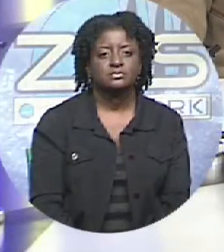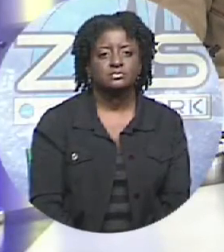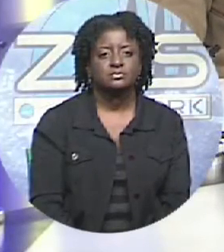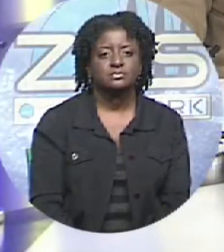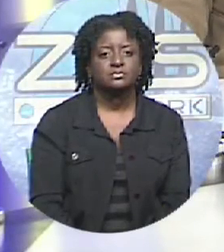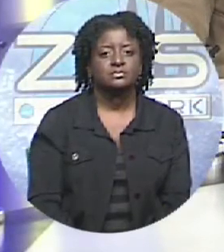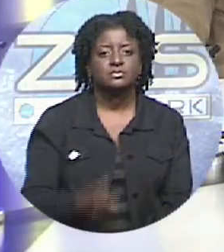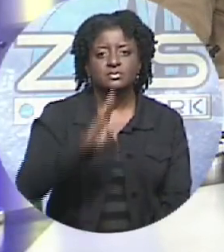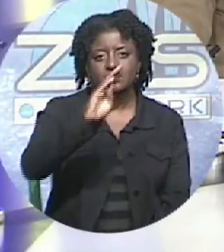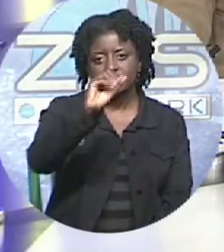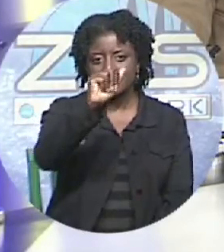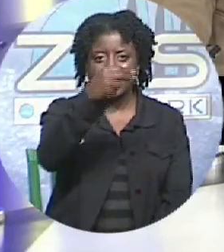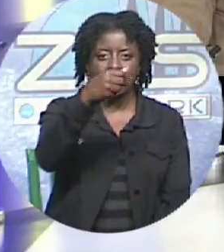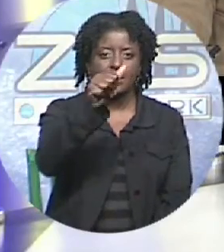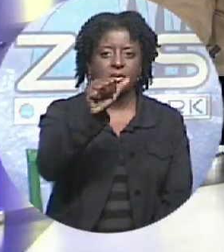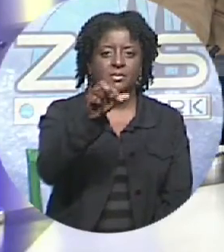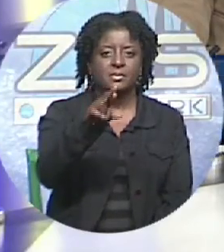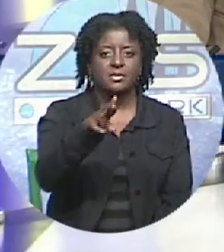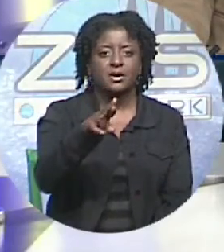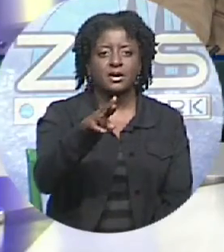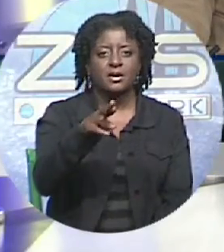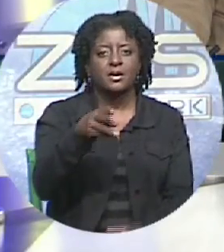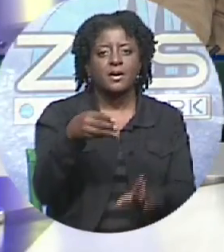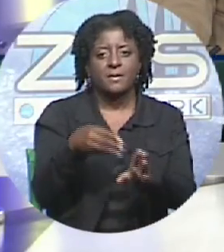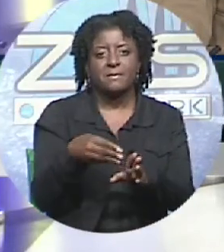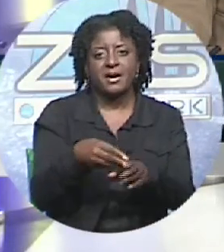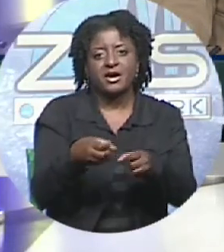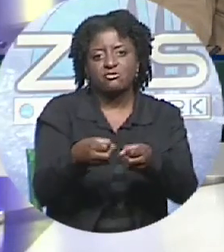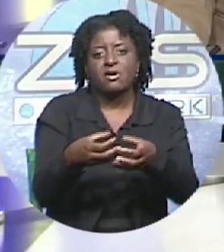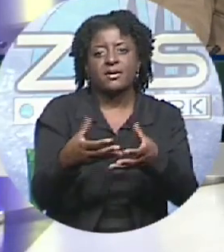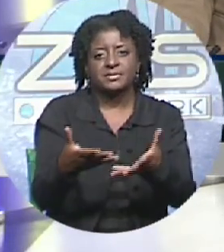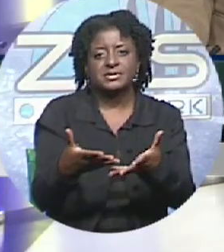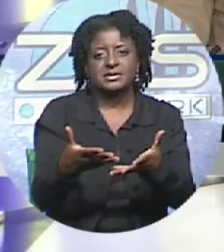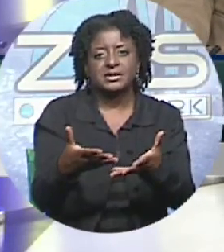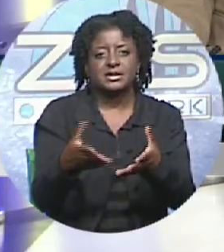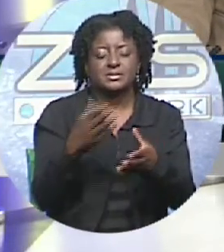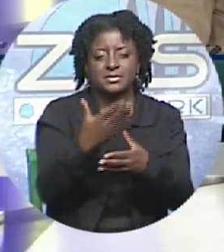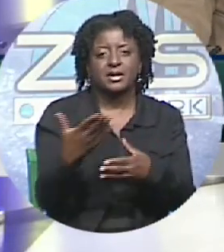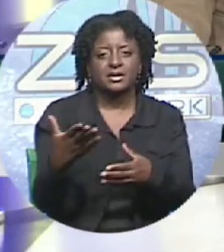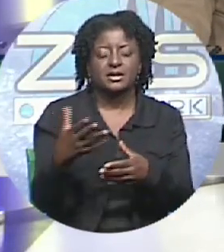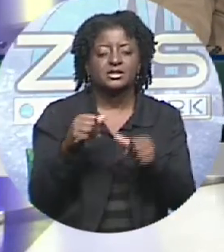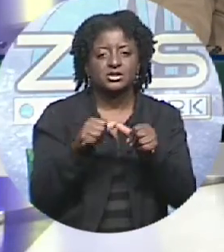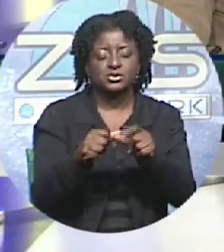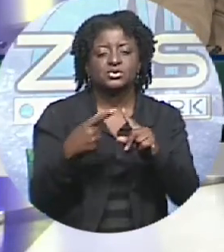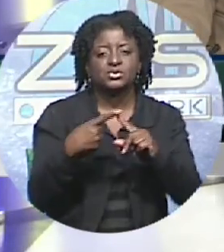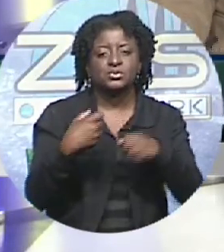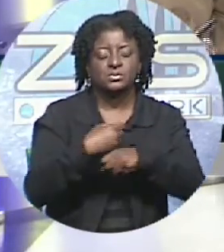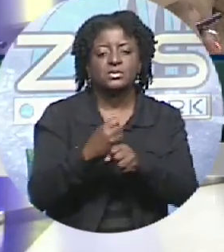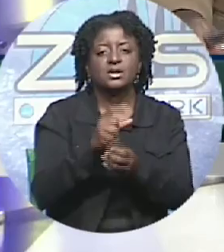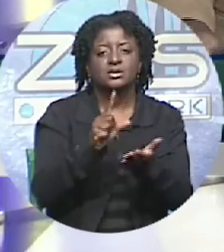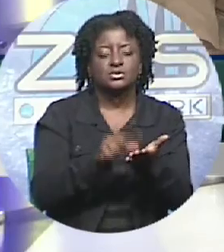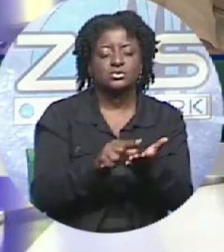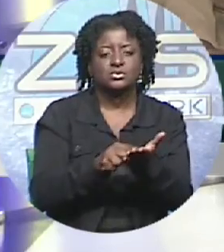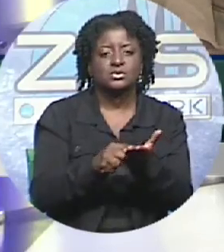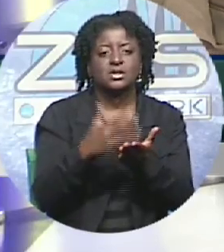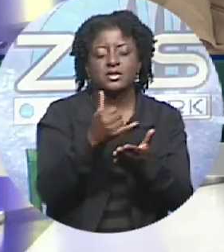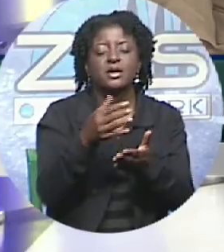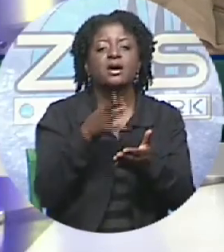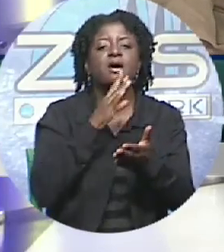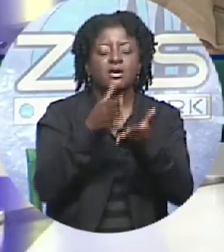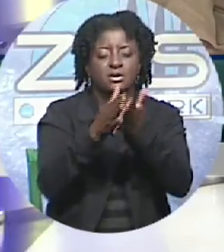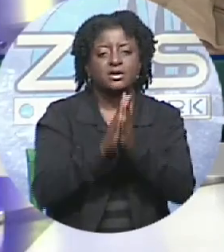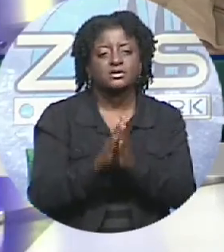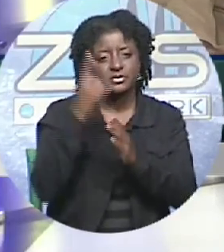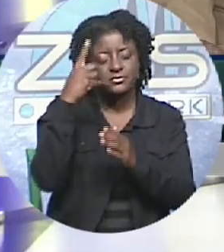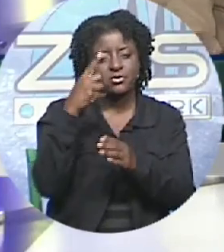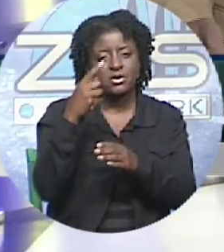The Bahama bankruptcy case continues to make national headlines as the Attorney General is requesting a summons hearing next week. Good evening,